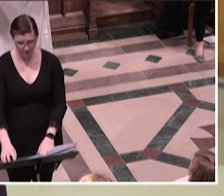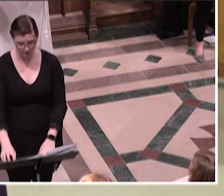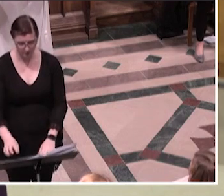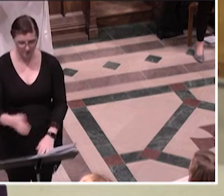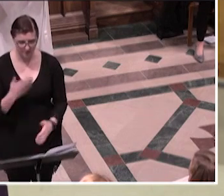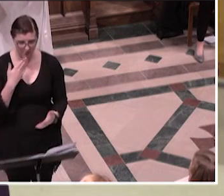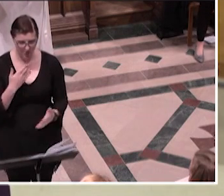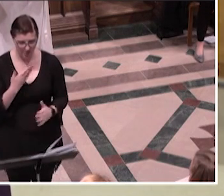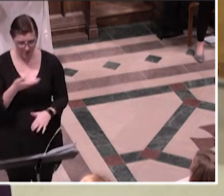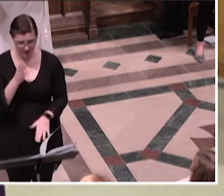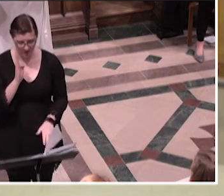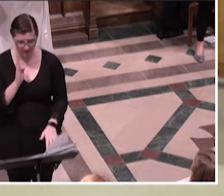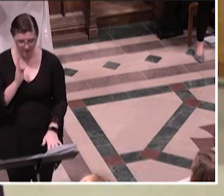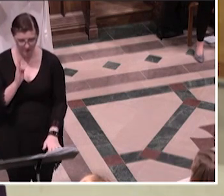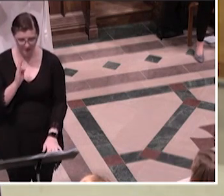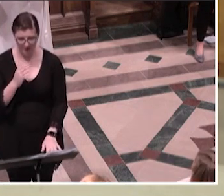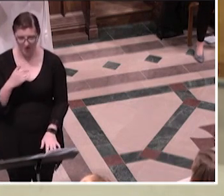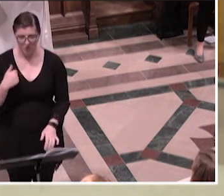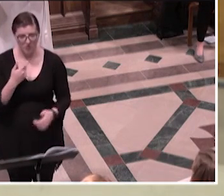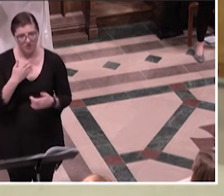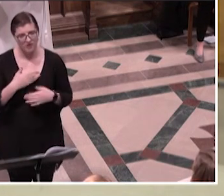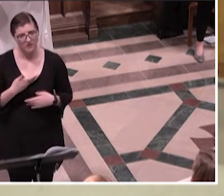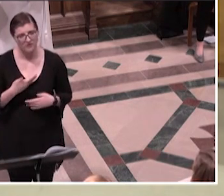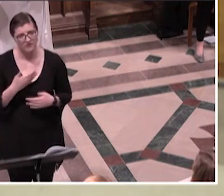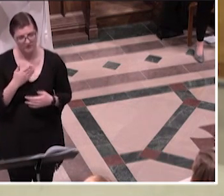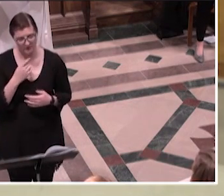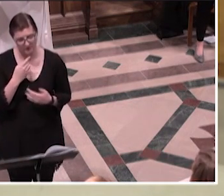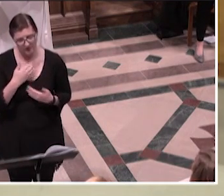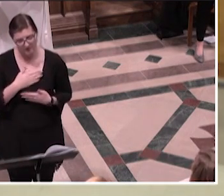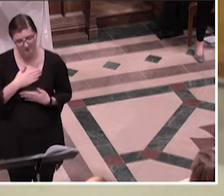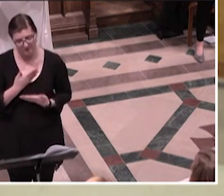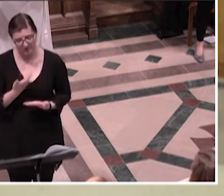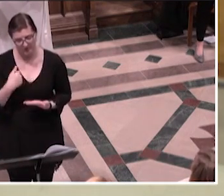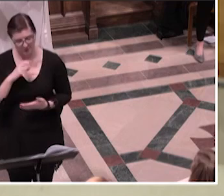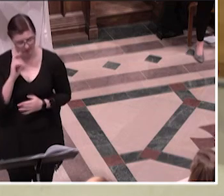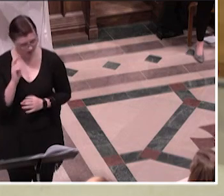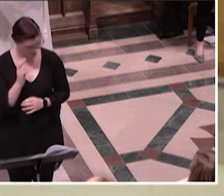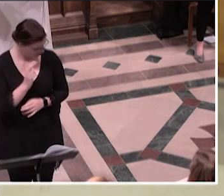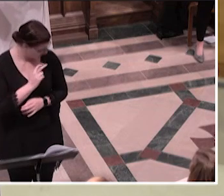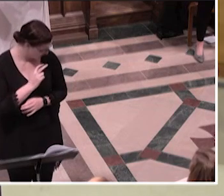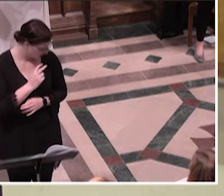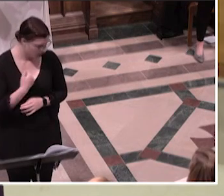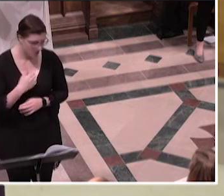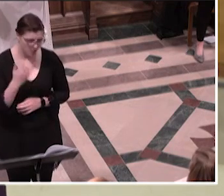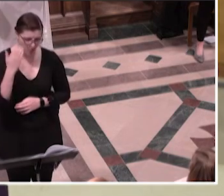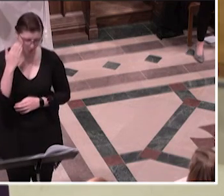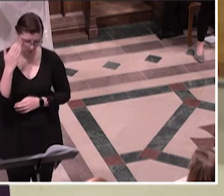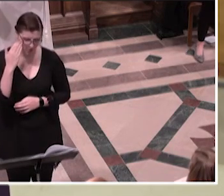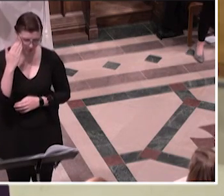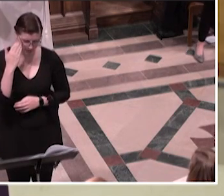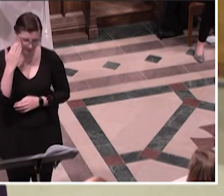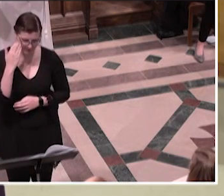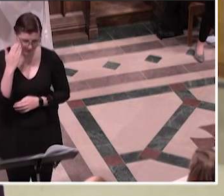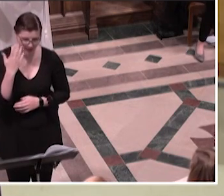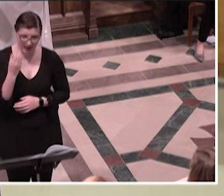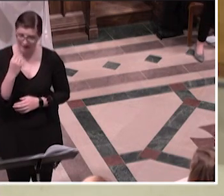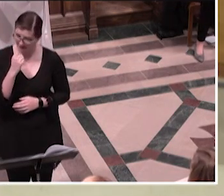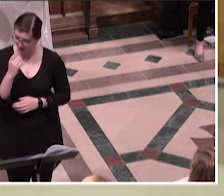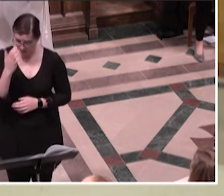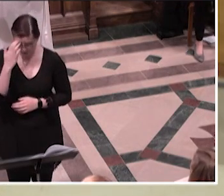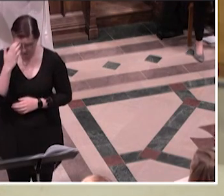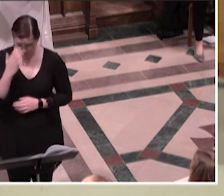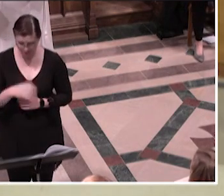Gracious God, we confess that we have turned away from you knowingly and unknowingly. We